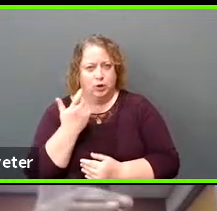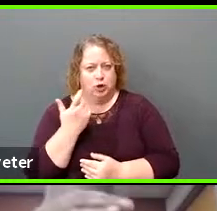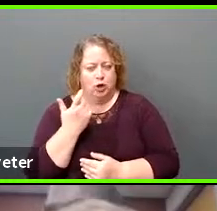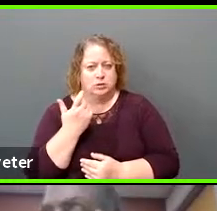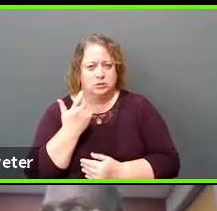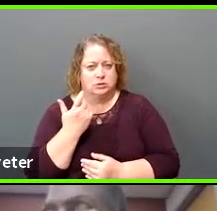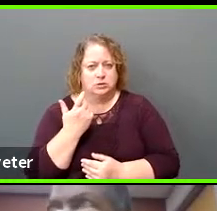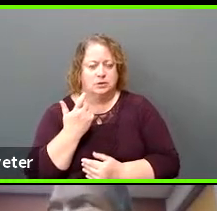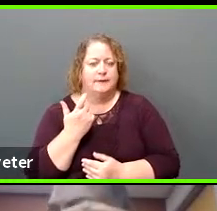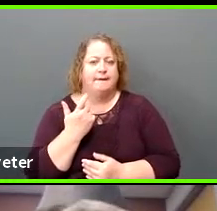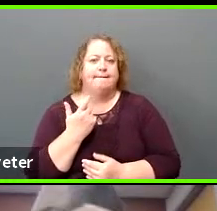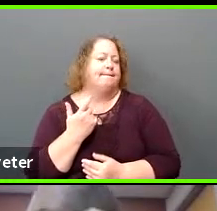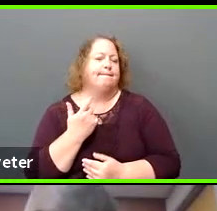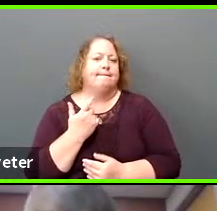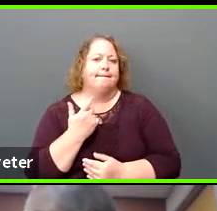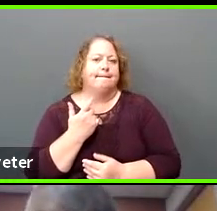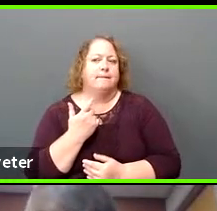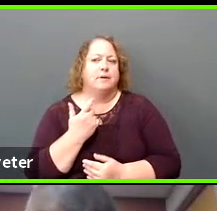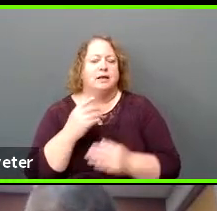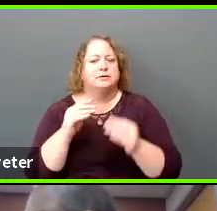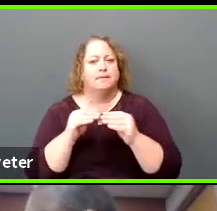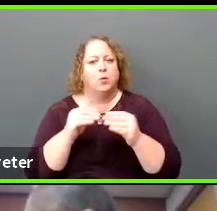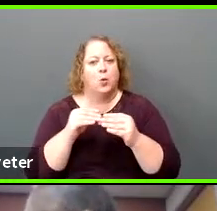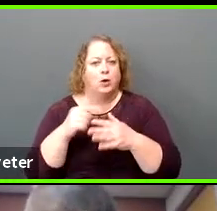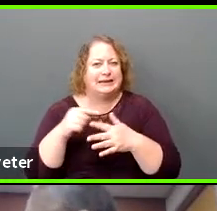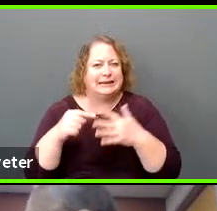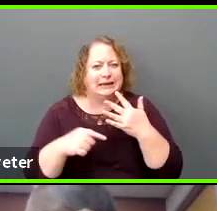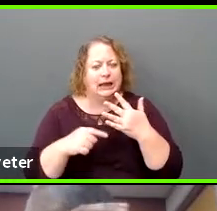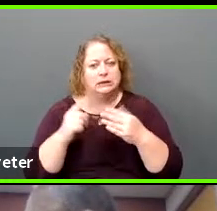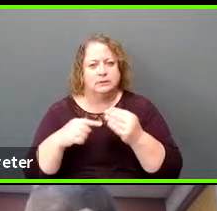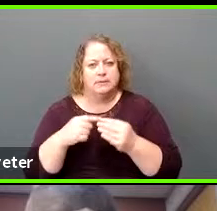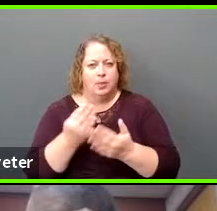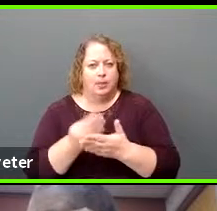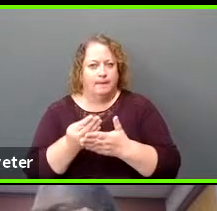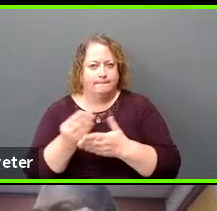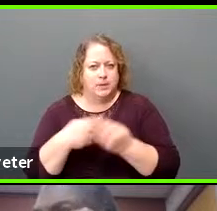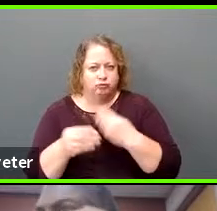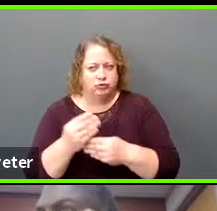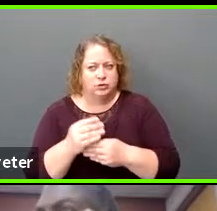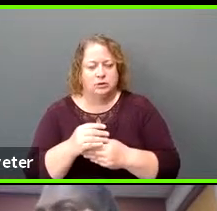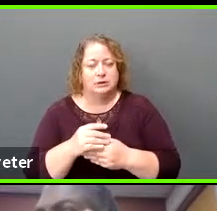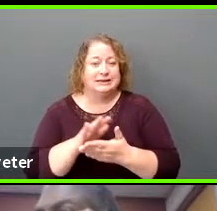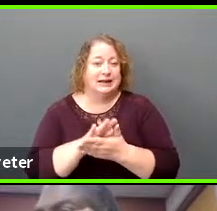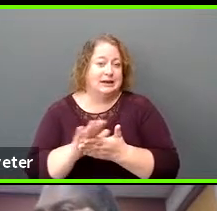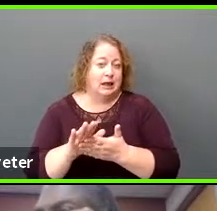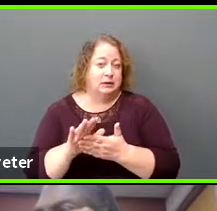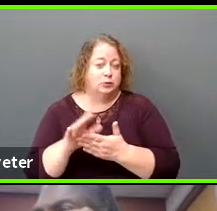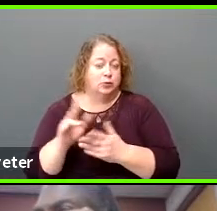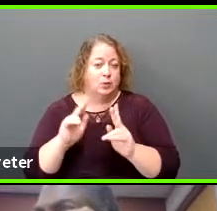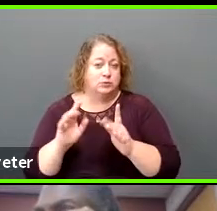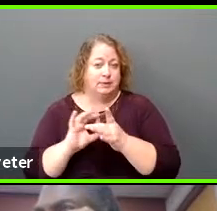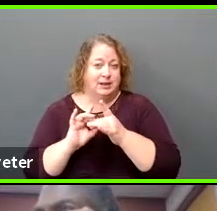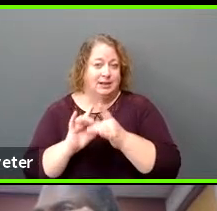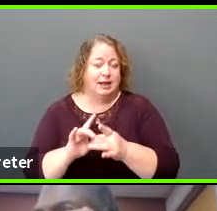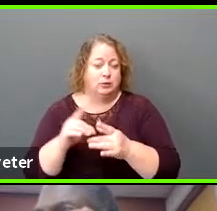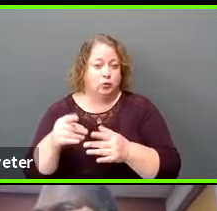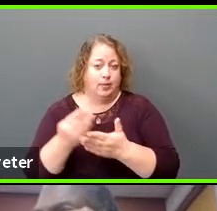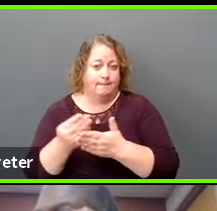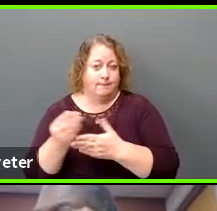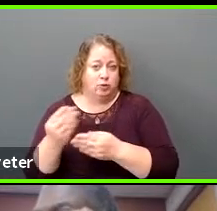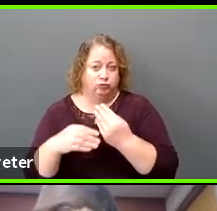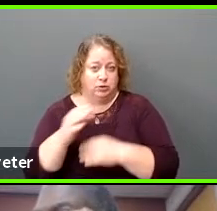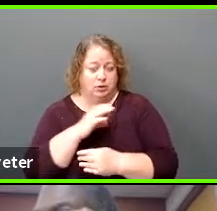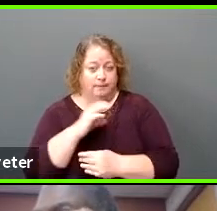we go through a little bit more detail about what the budget is. It is nice to connect those people who are on the